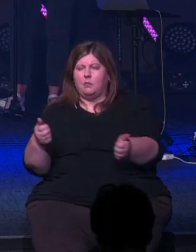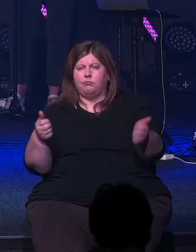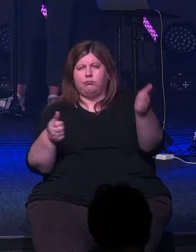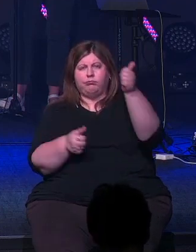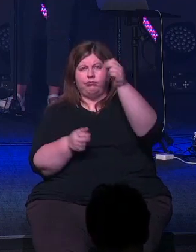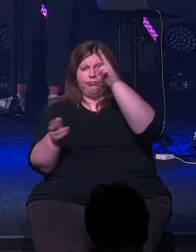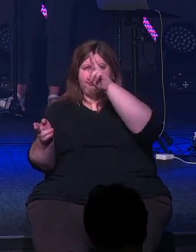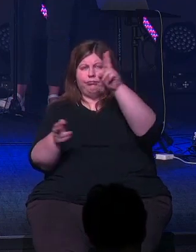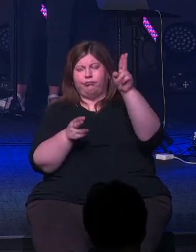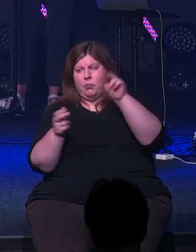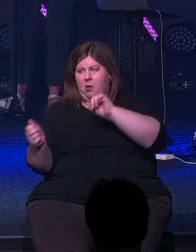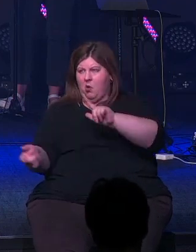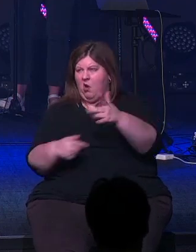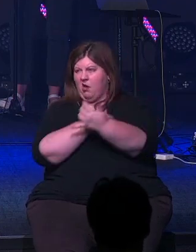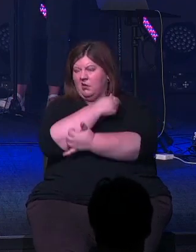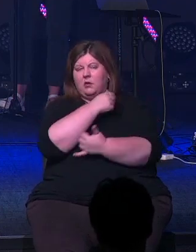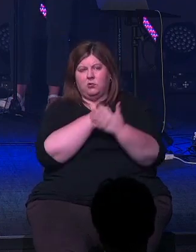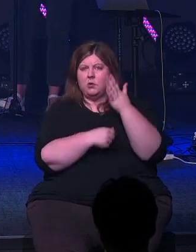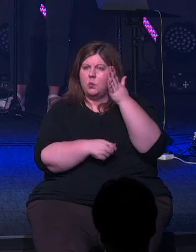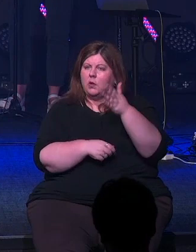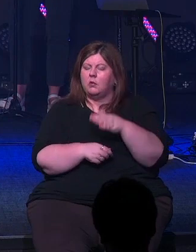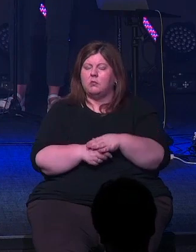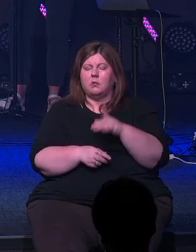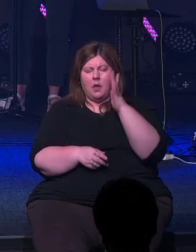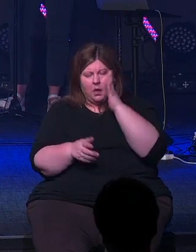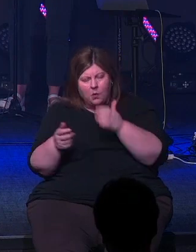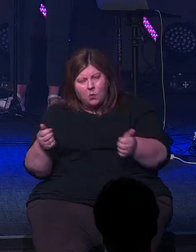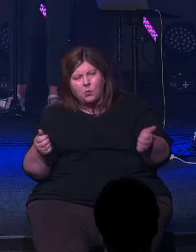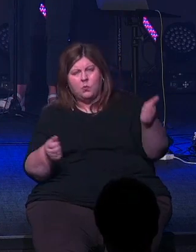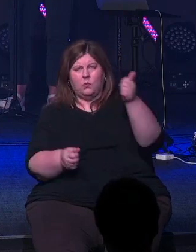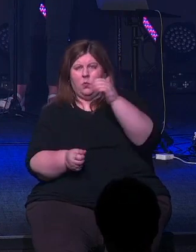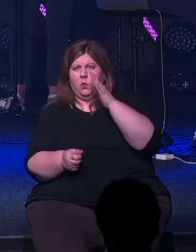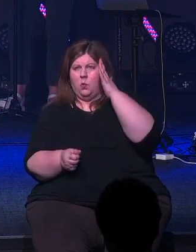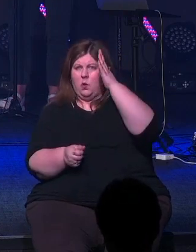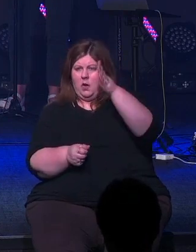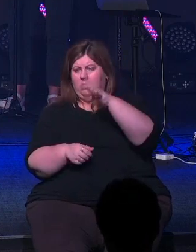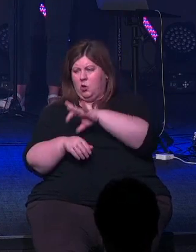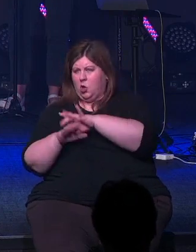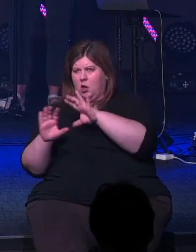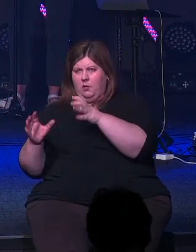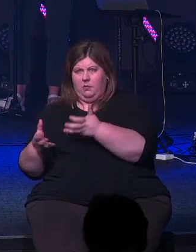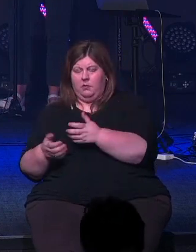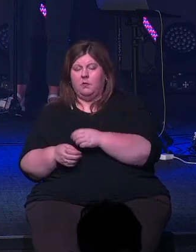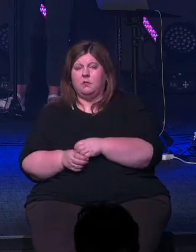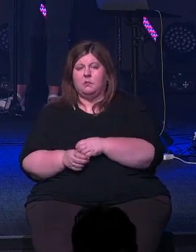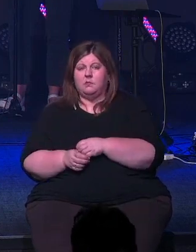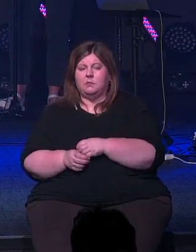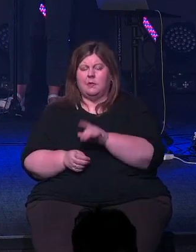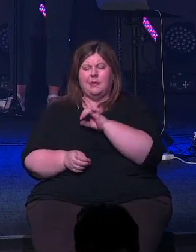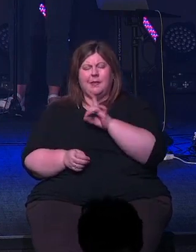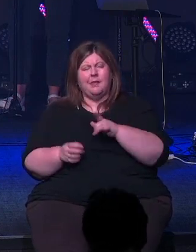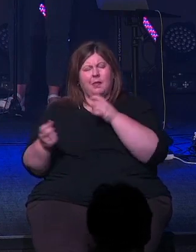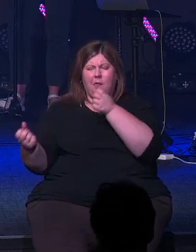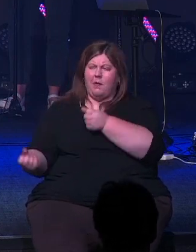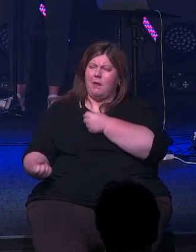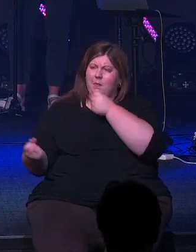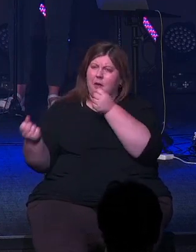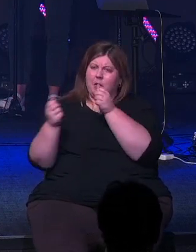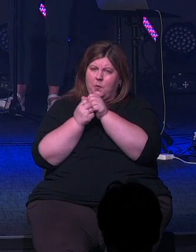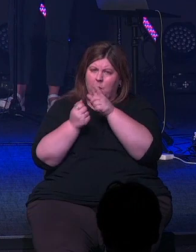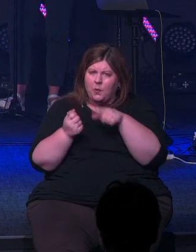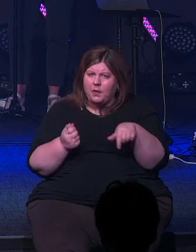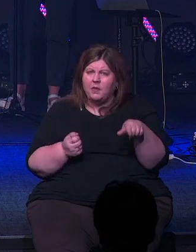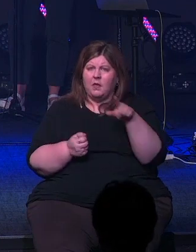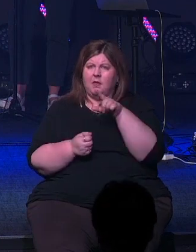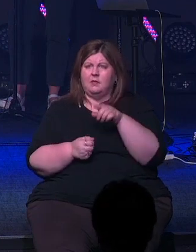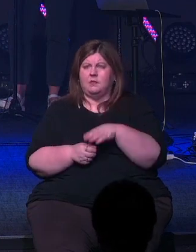among the nations. I will be exalted in the earth. The Lord Almighty is with us.